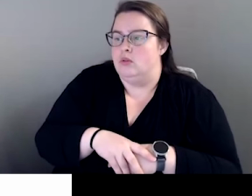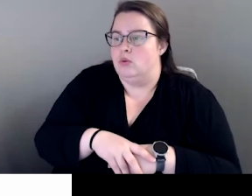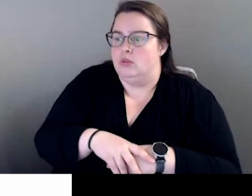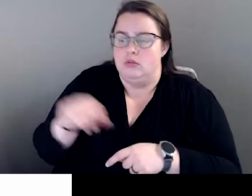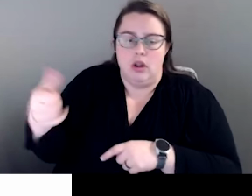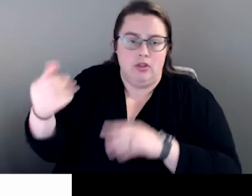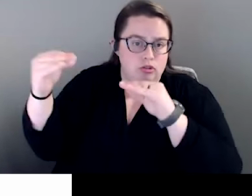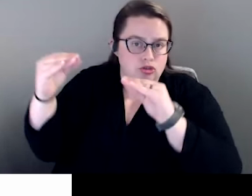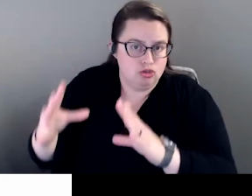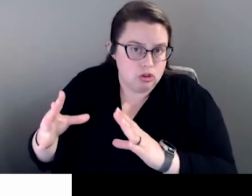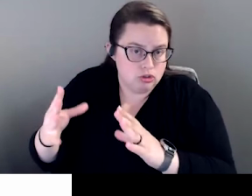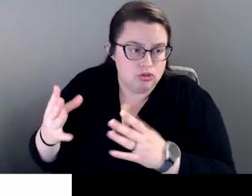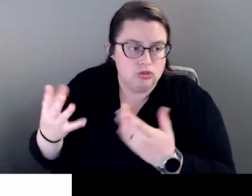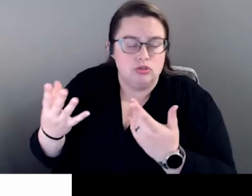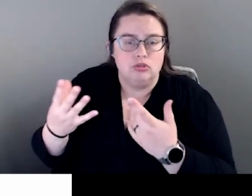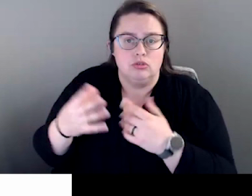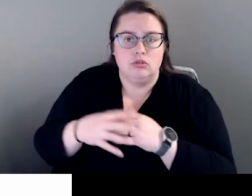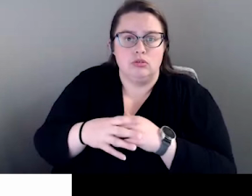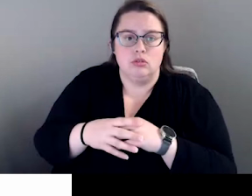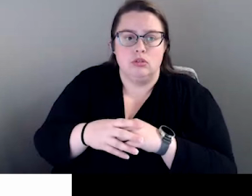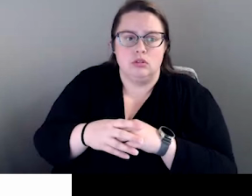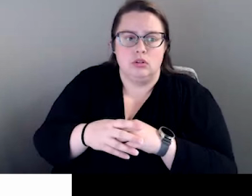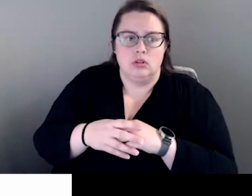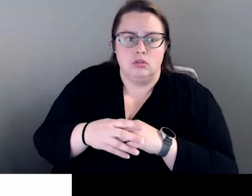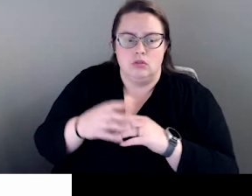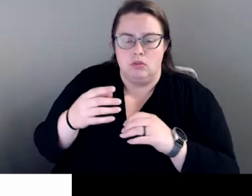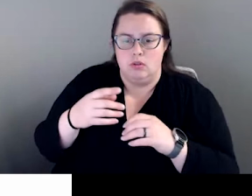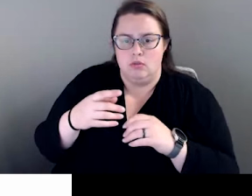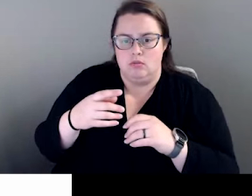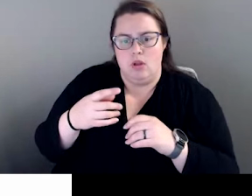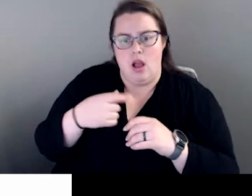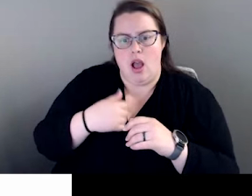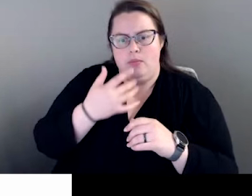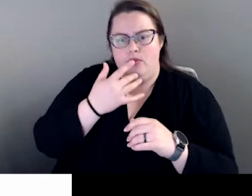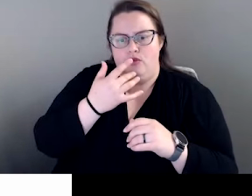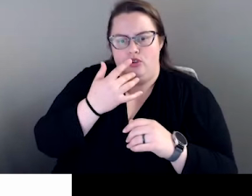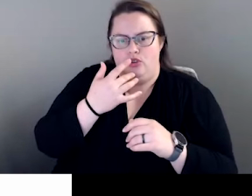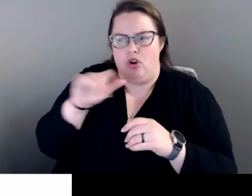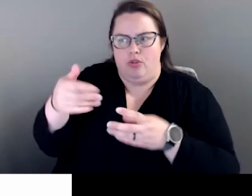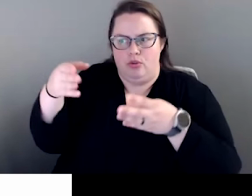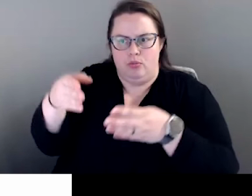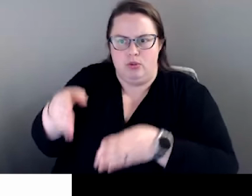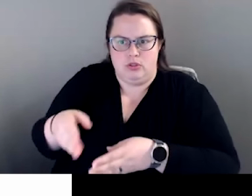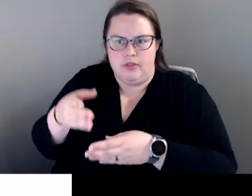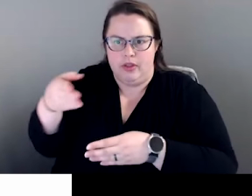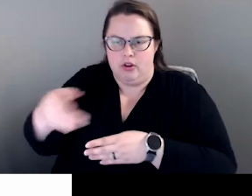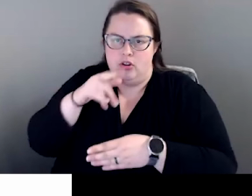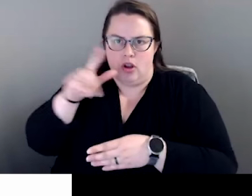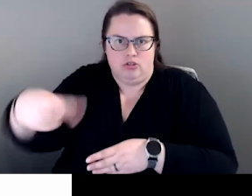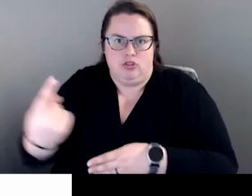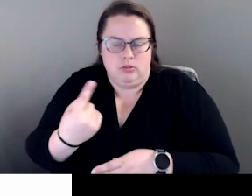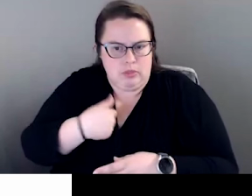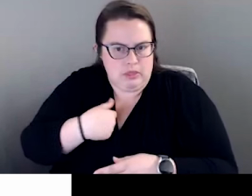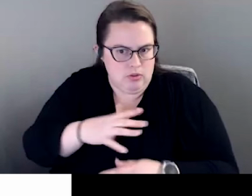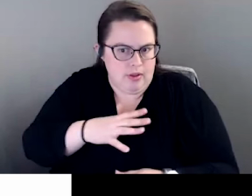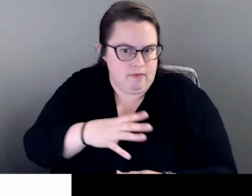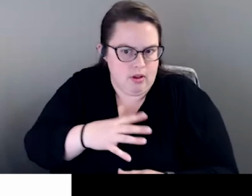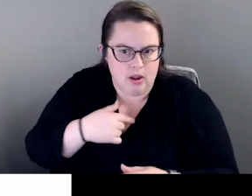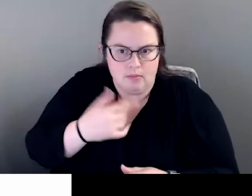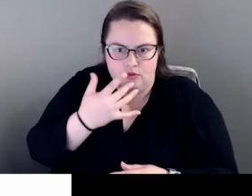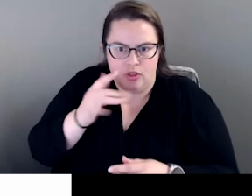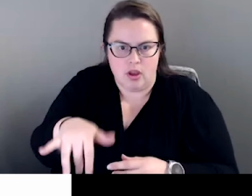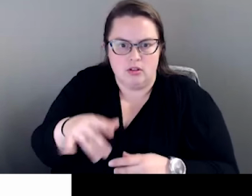instructor. Sometimes when we do have meetings, I do prefer other than just me up in there, just because, right? So I've had it